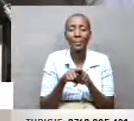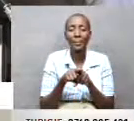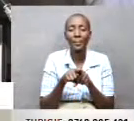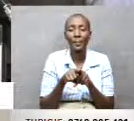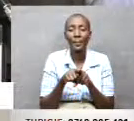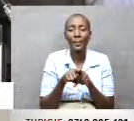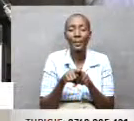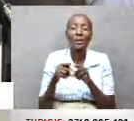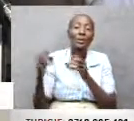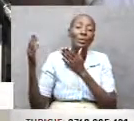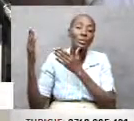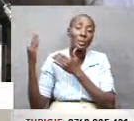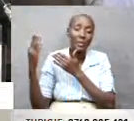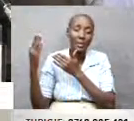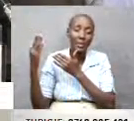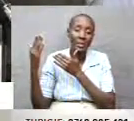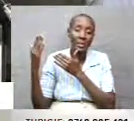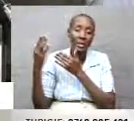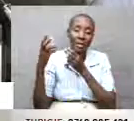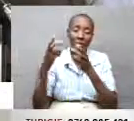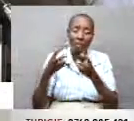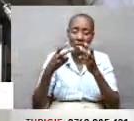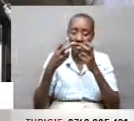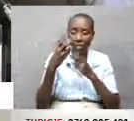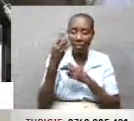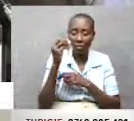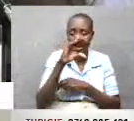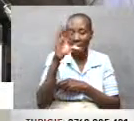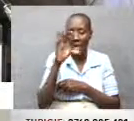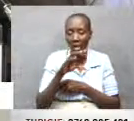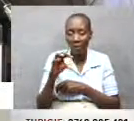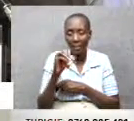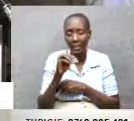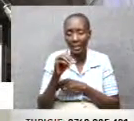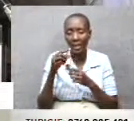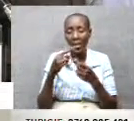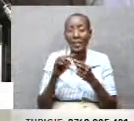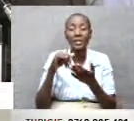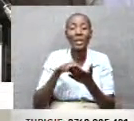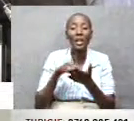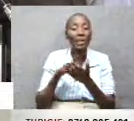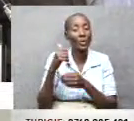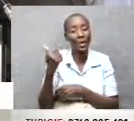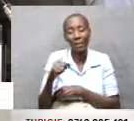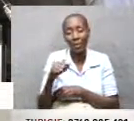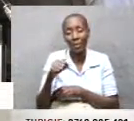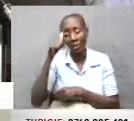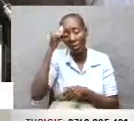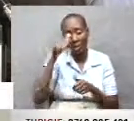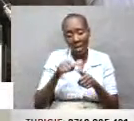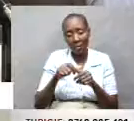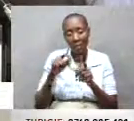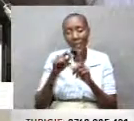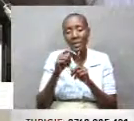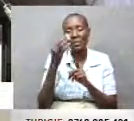which was expected to get the 20% of the total capitation, has not been covered in the disbursement. And you remember, this is the shortest